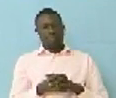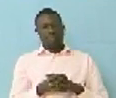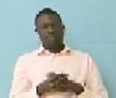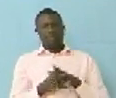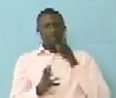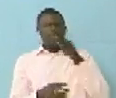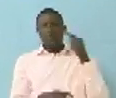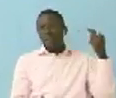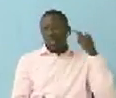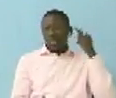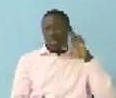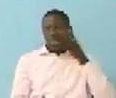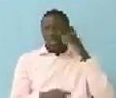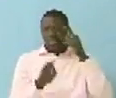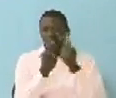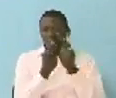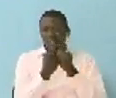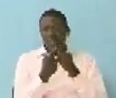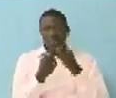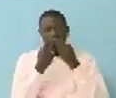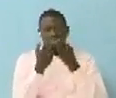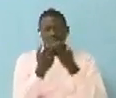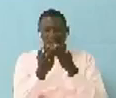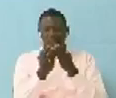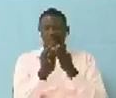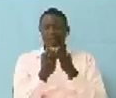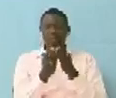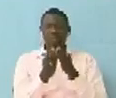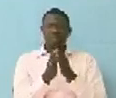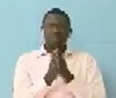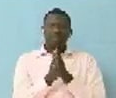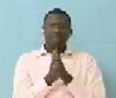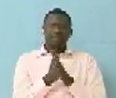Did you hear anything that he has said so far?